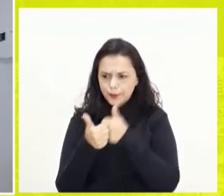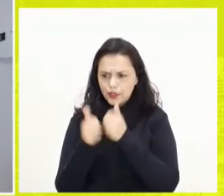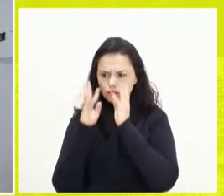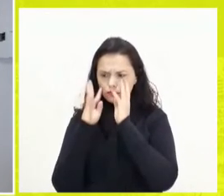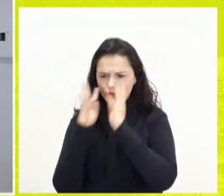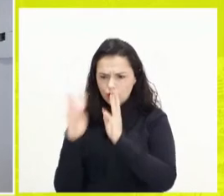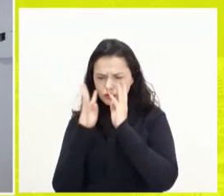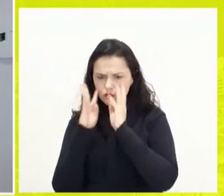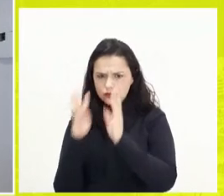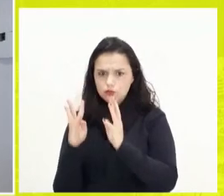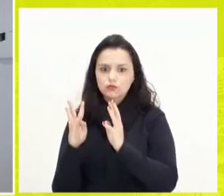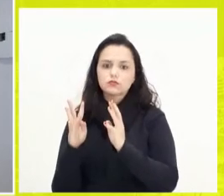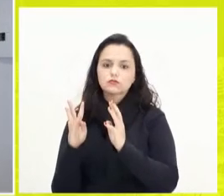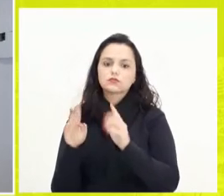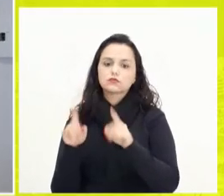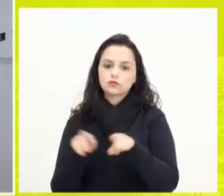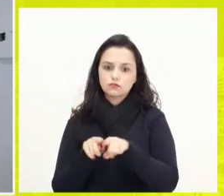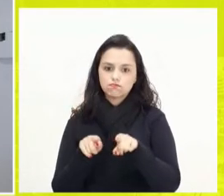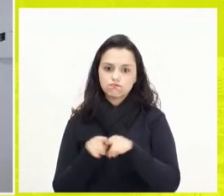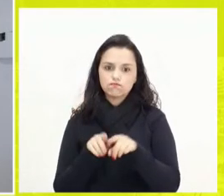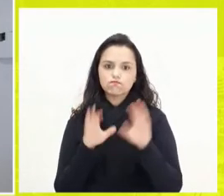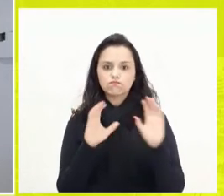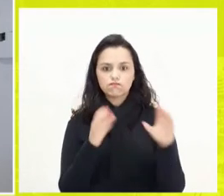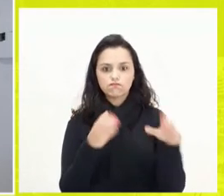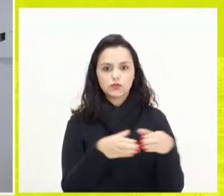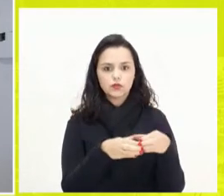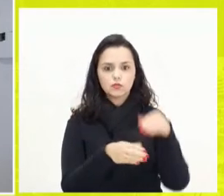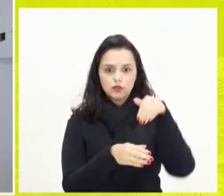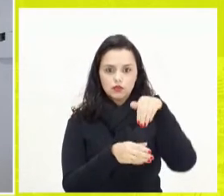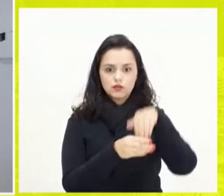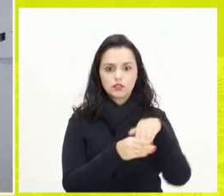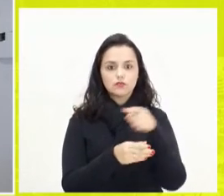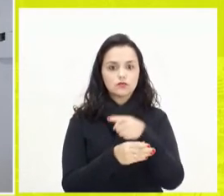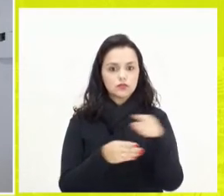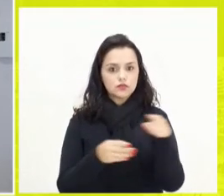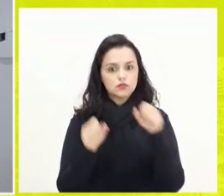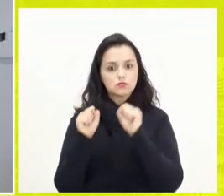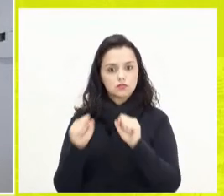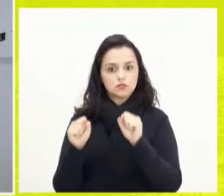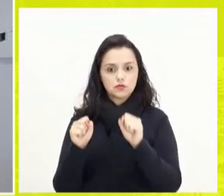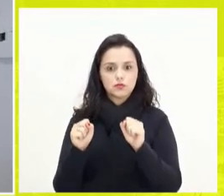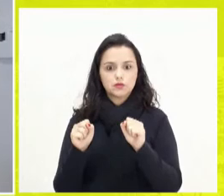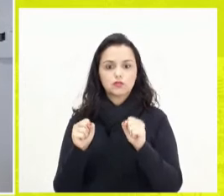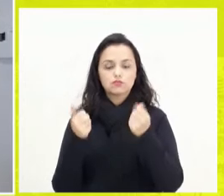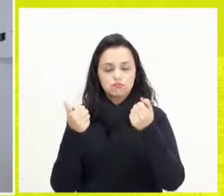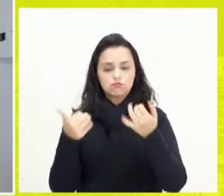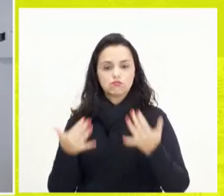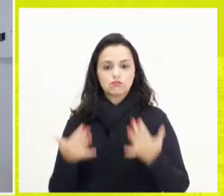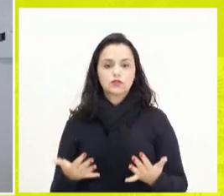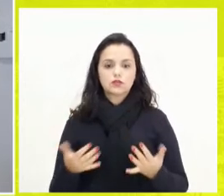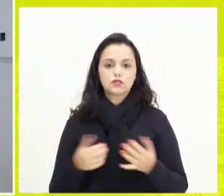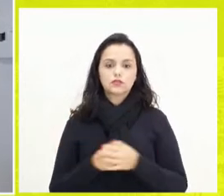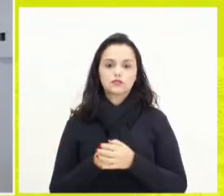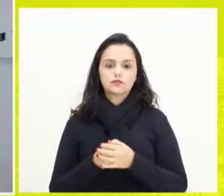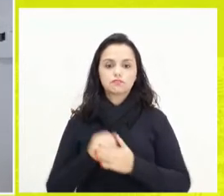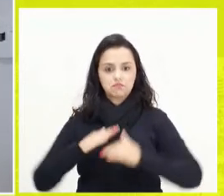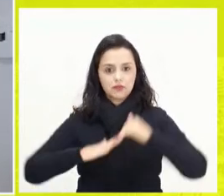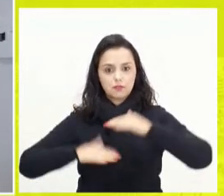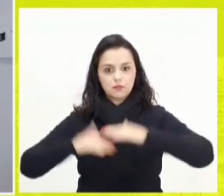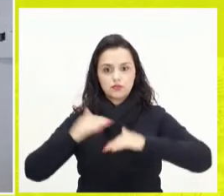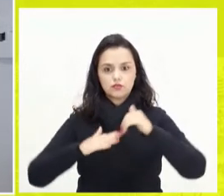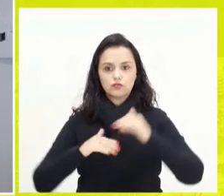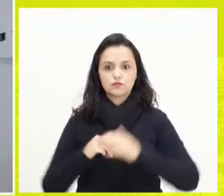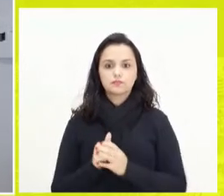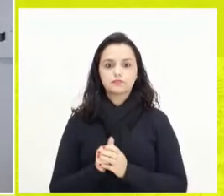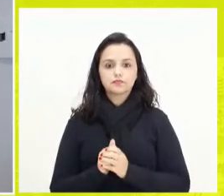be we should be observing the elections processes you know closely can you guys say